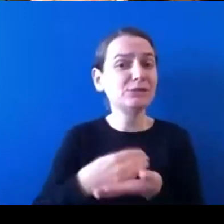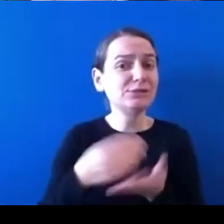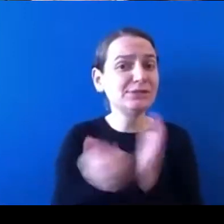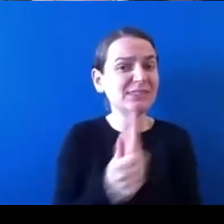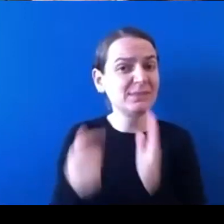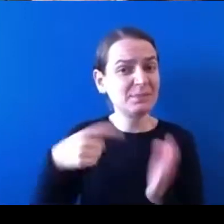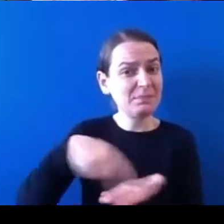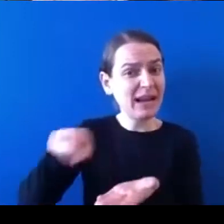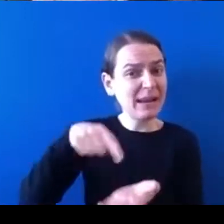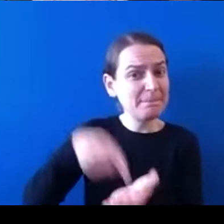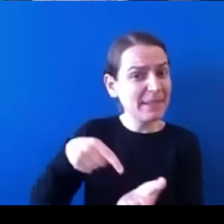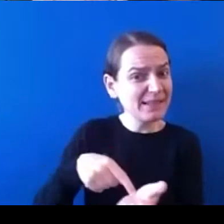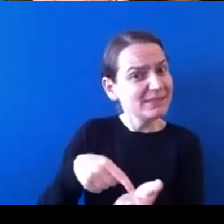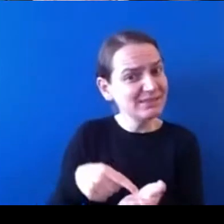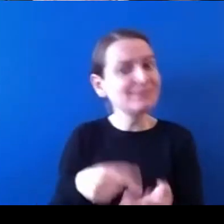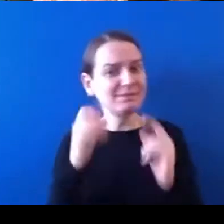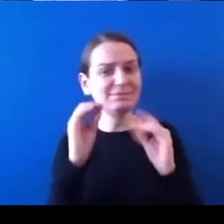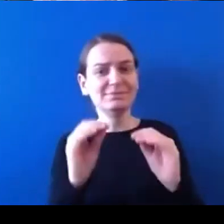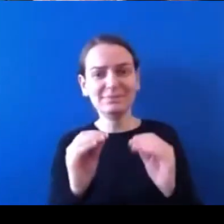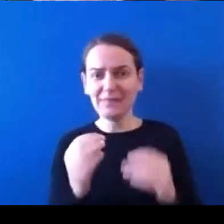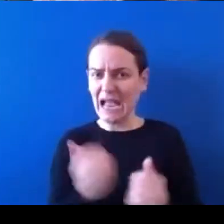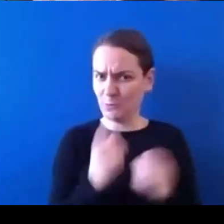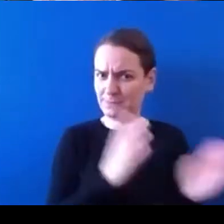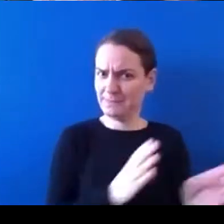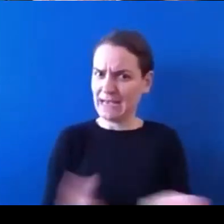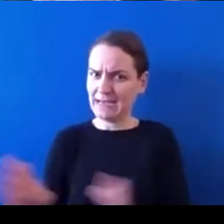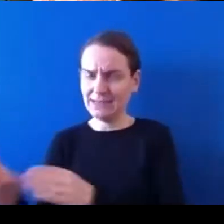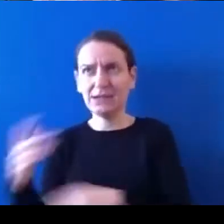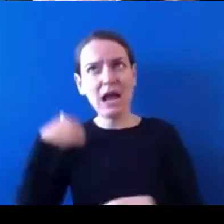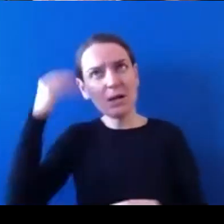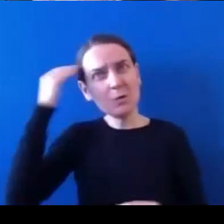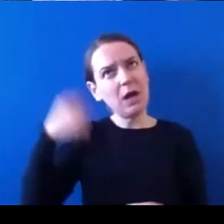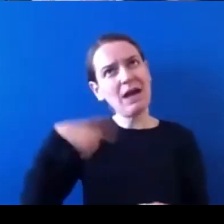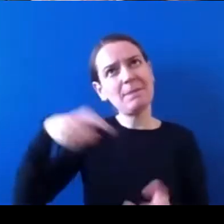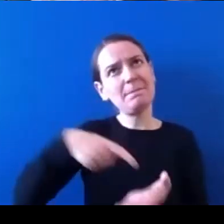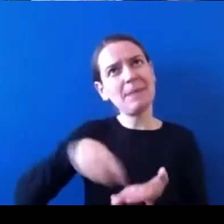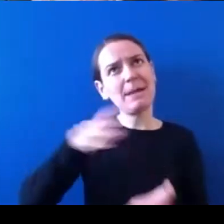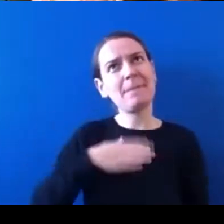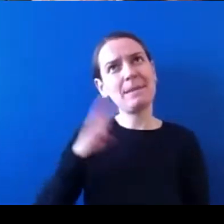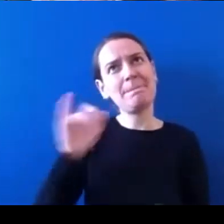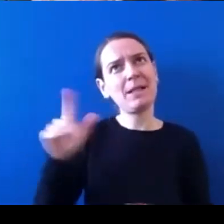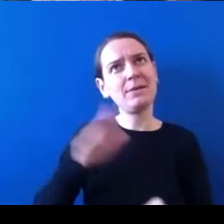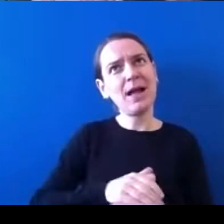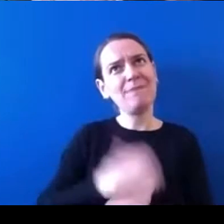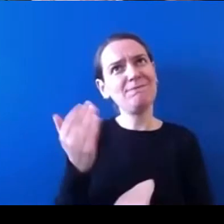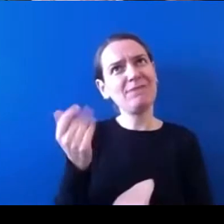You should request as soon as possible that you have picked your college.